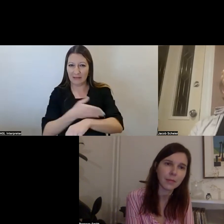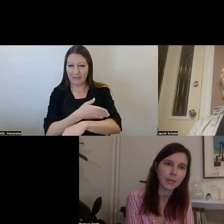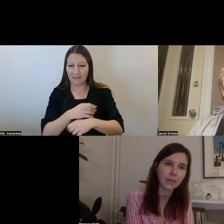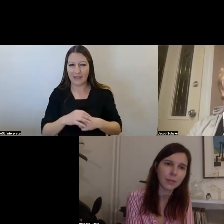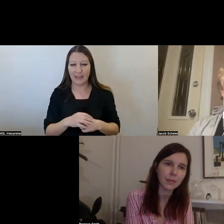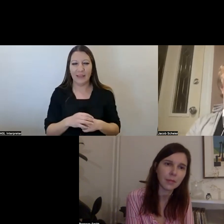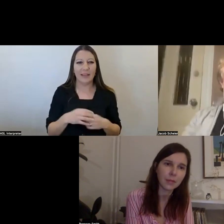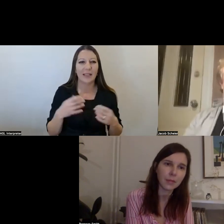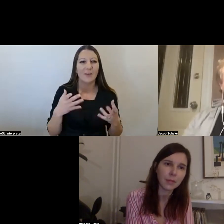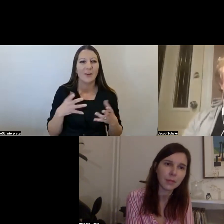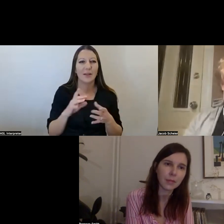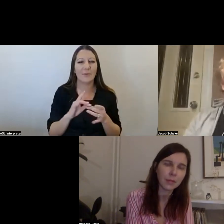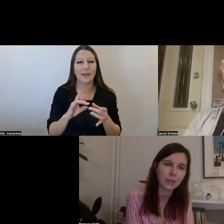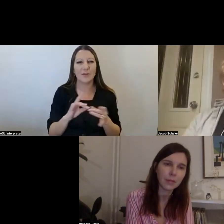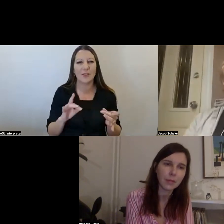Sylvia Plath.